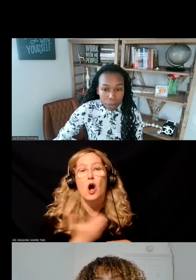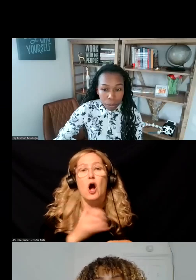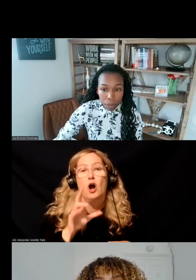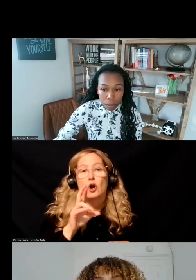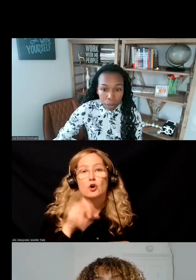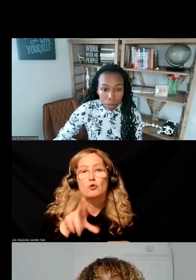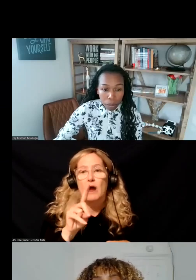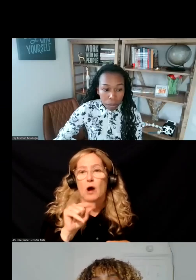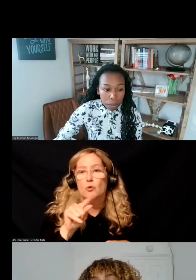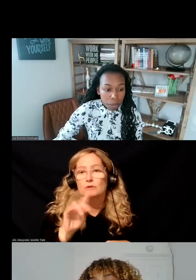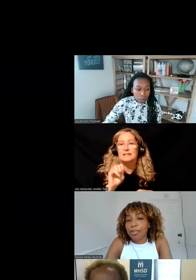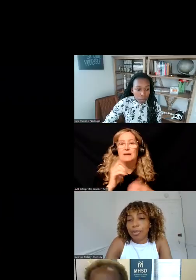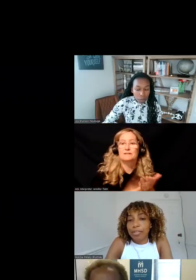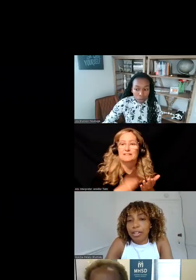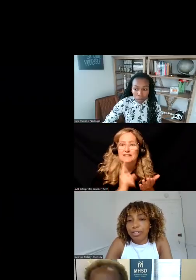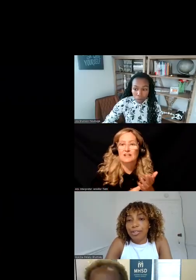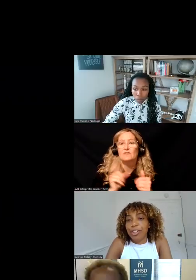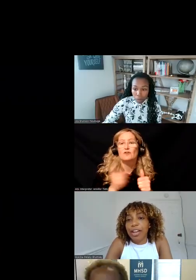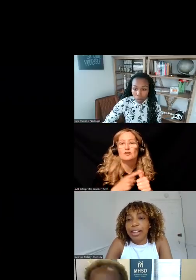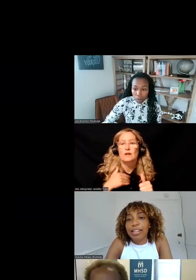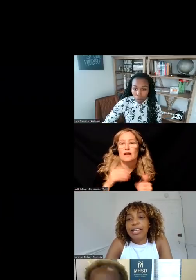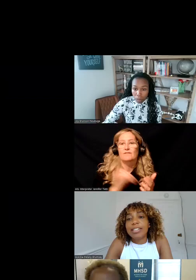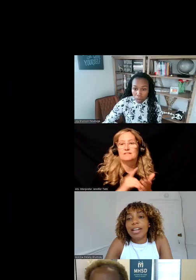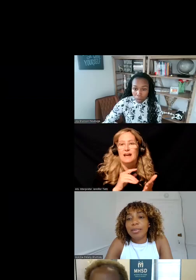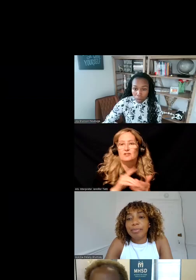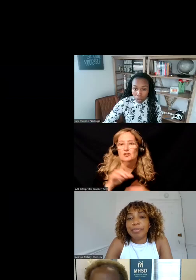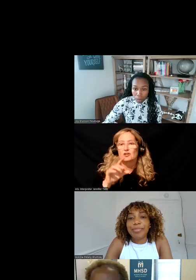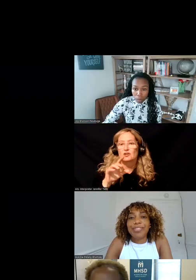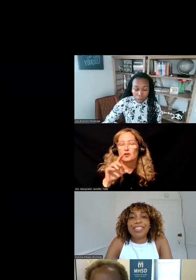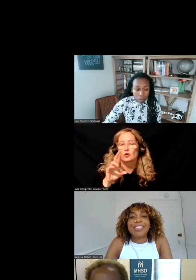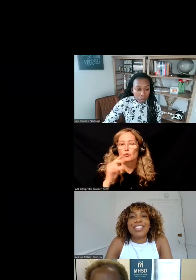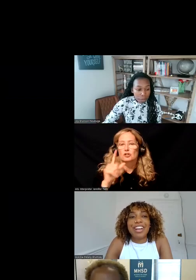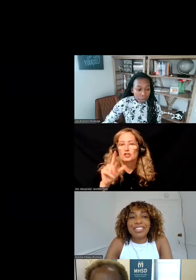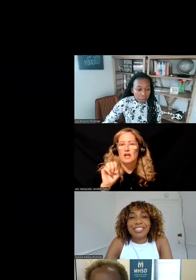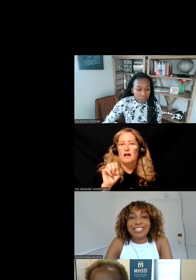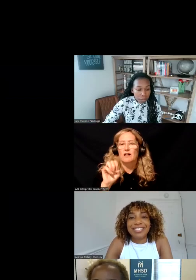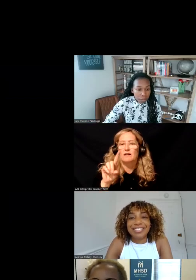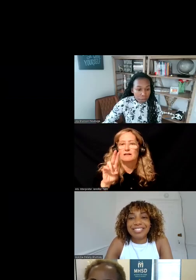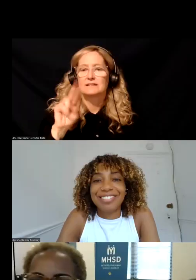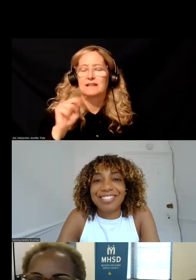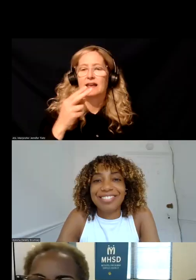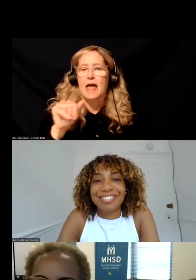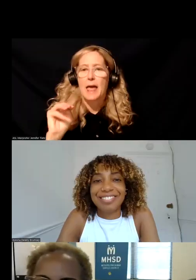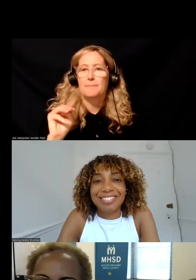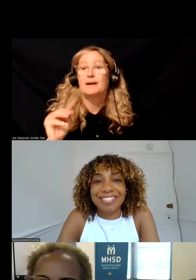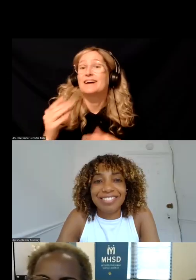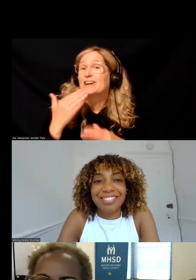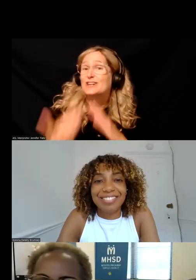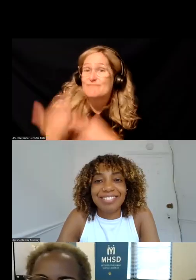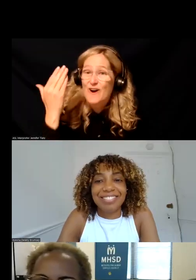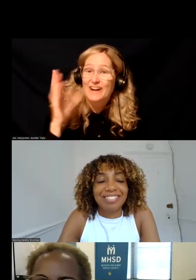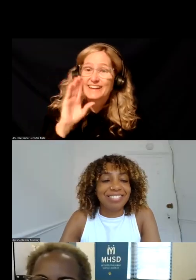table discussants. Um, first we have Dr. Rochelle Head Dunham. Rochelle. Good morning.